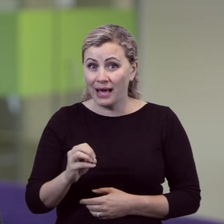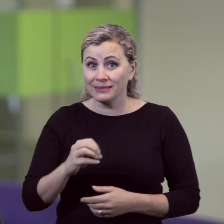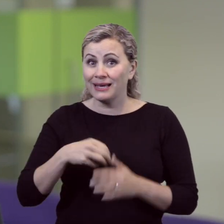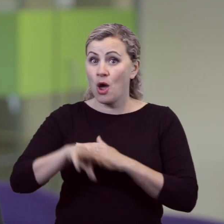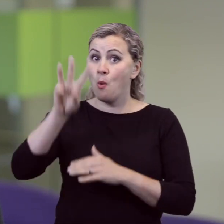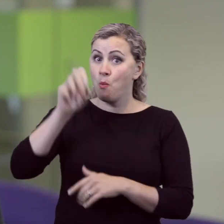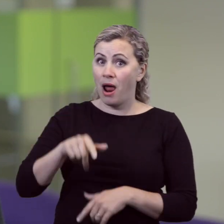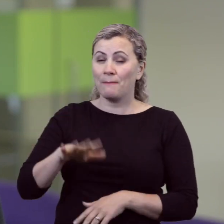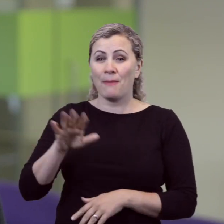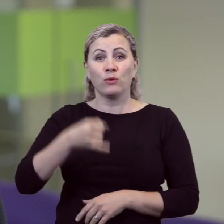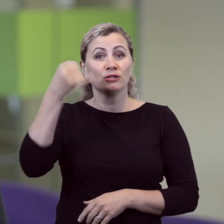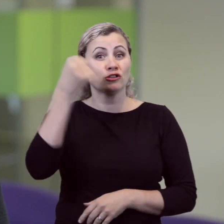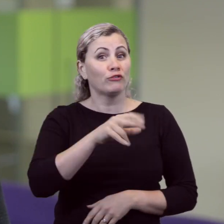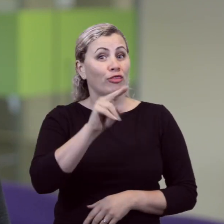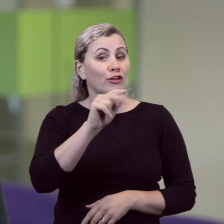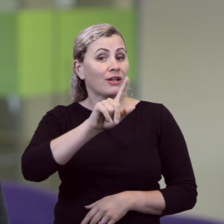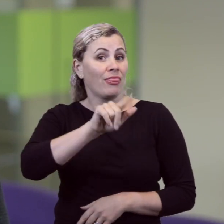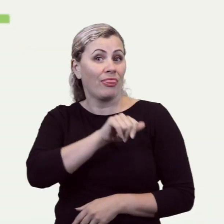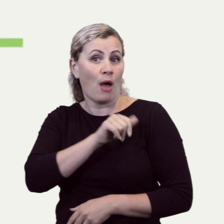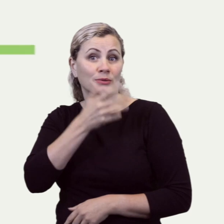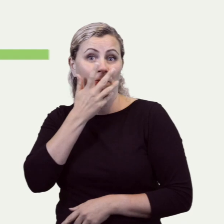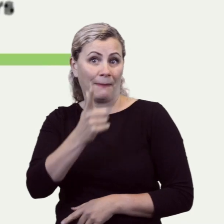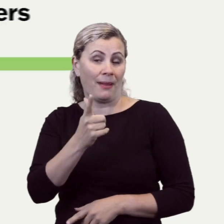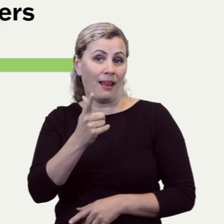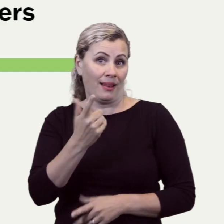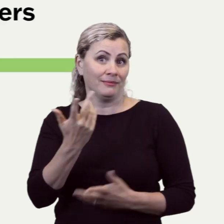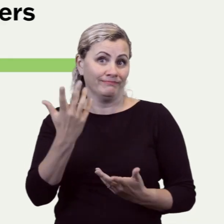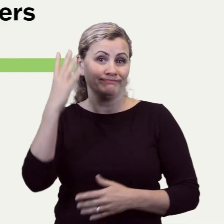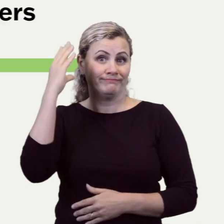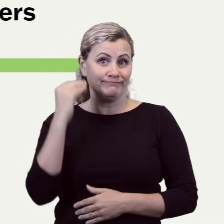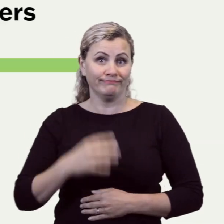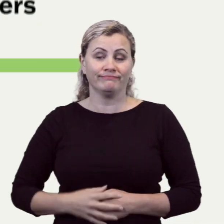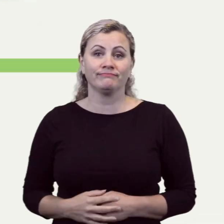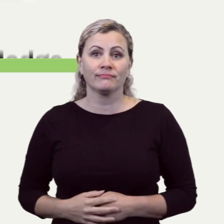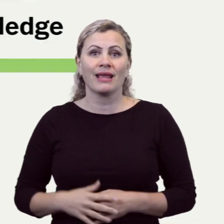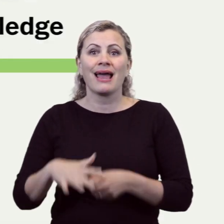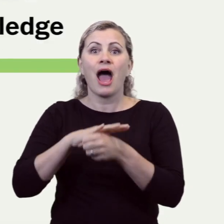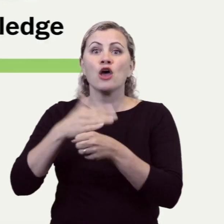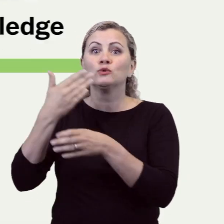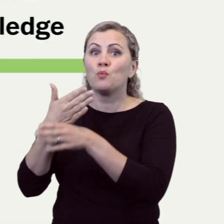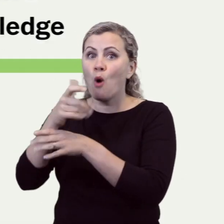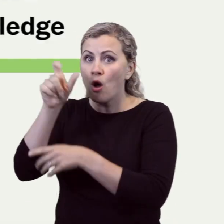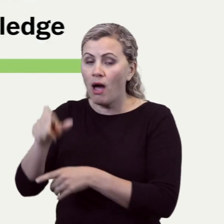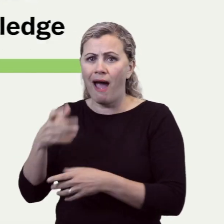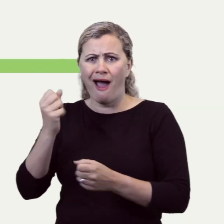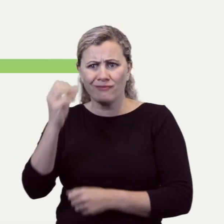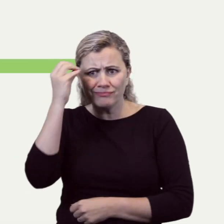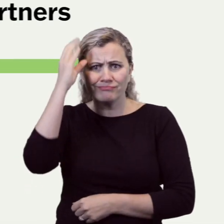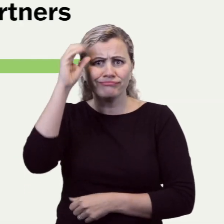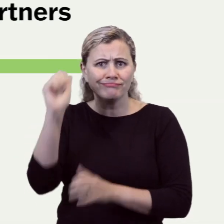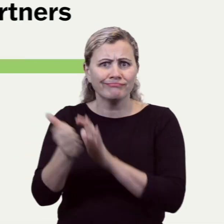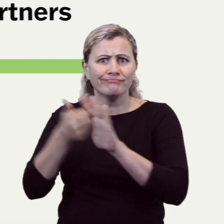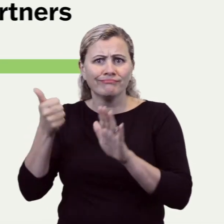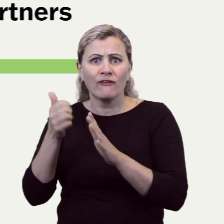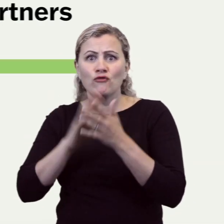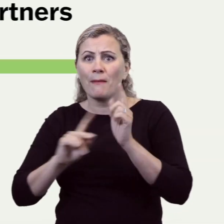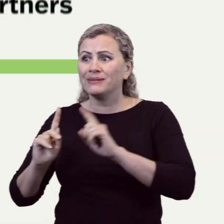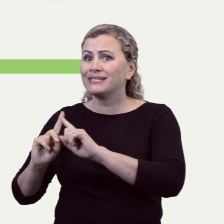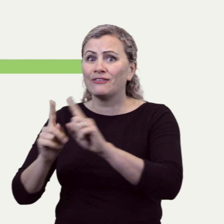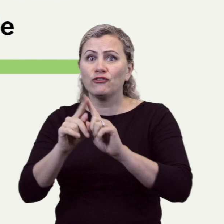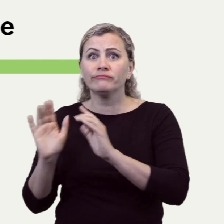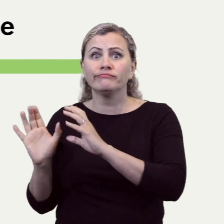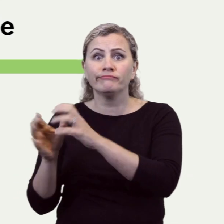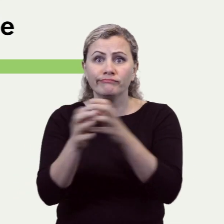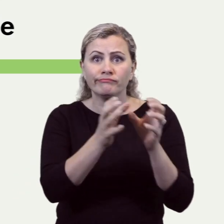that's 630,000 people have hearing loss. Having the caseworkers have that breadth of knowledge from all the different